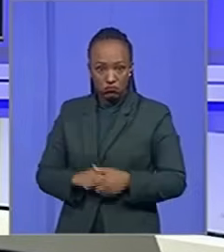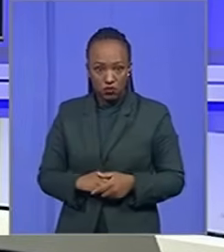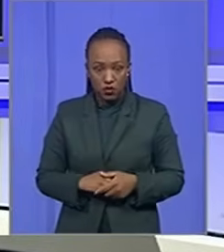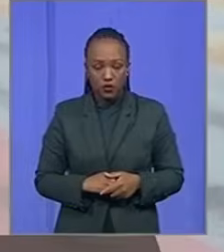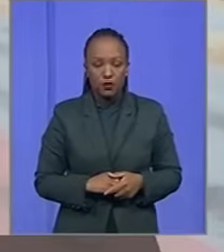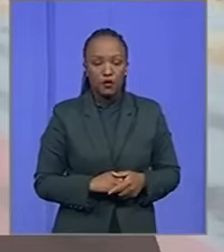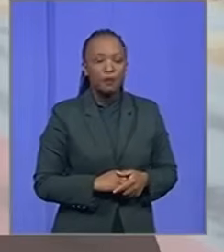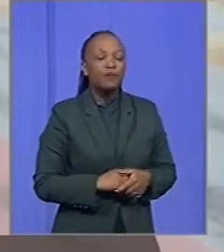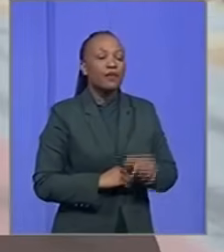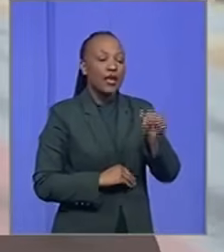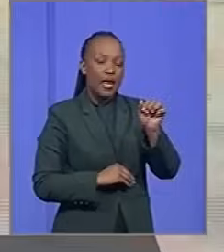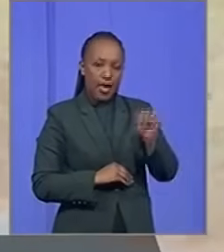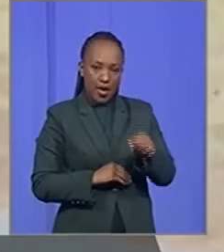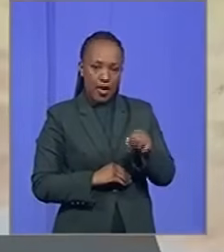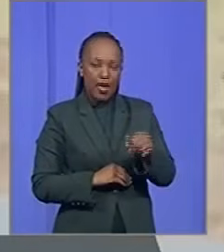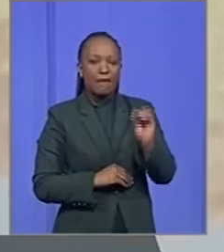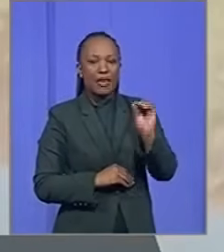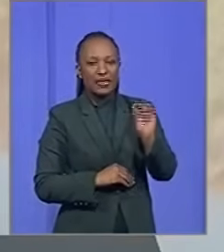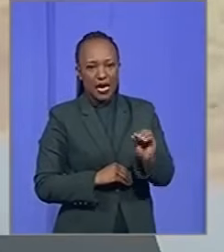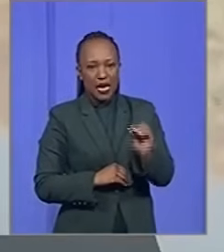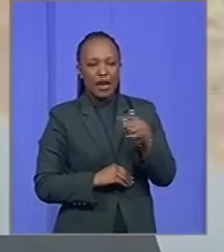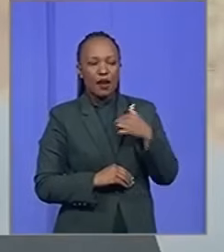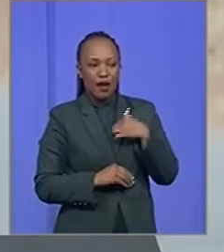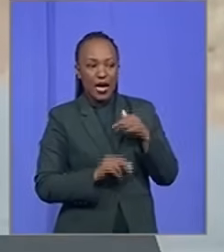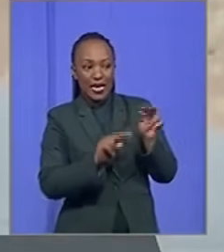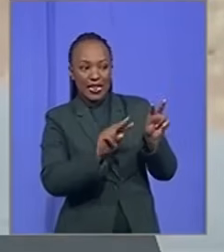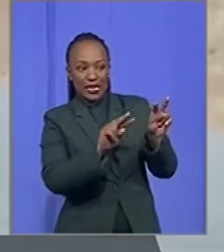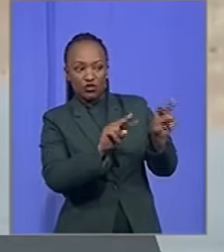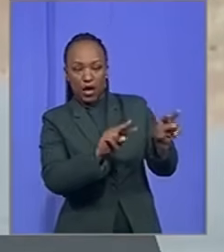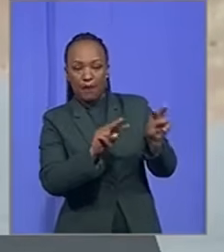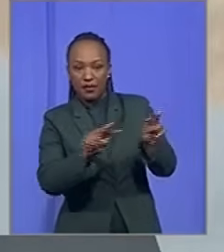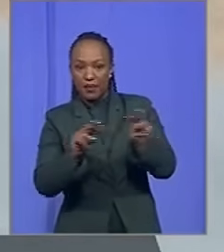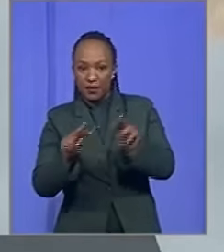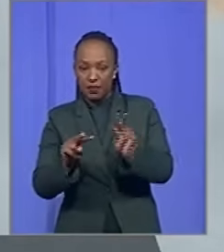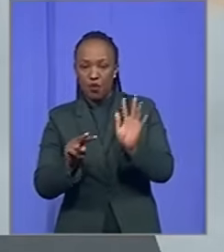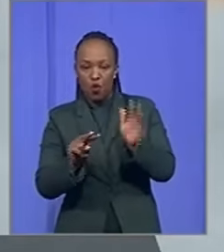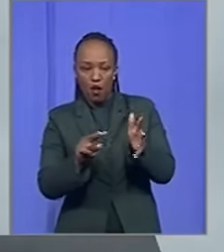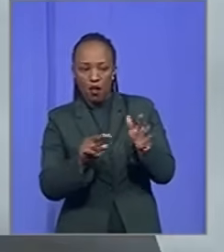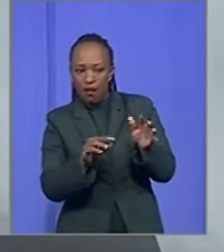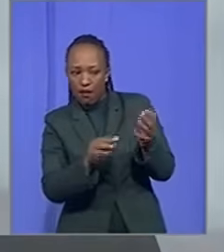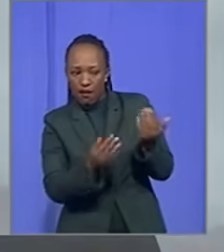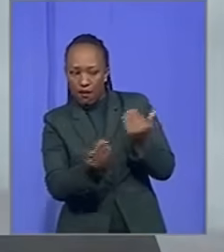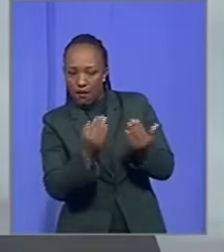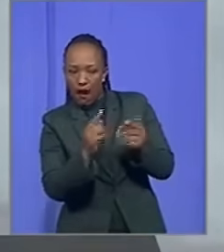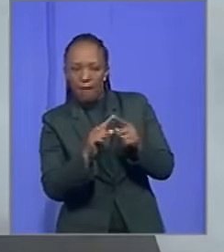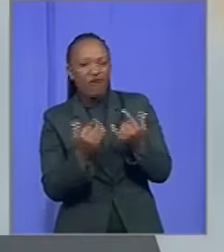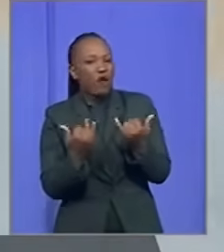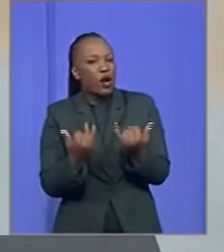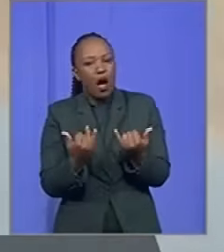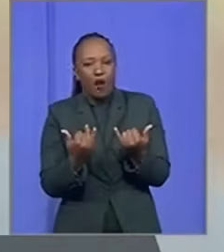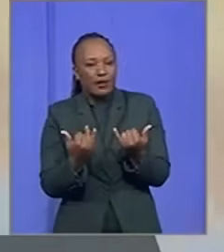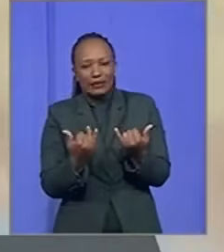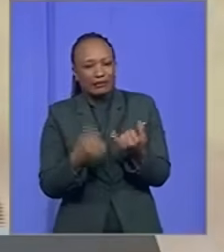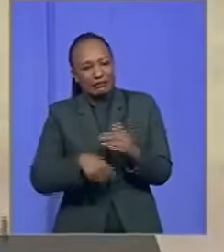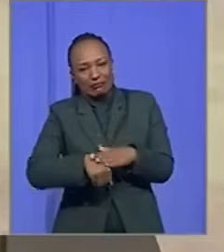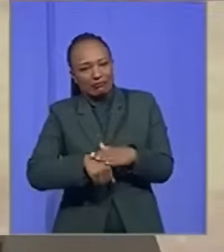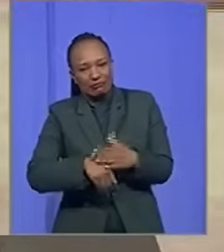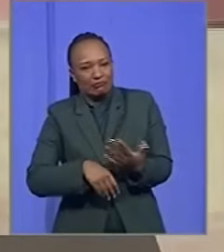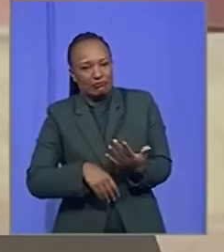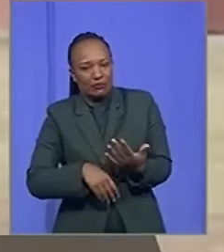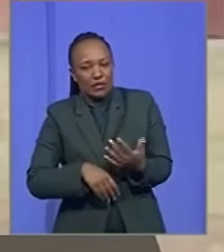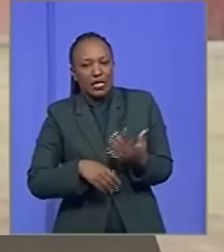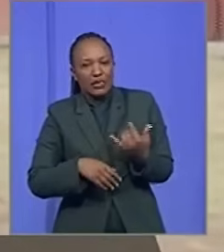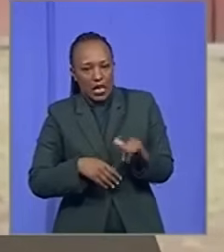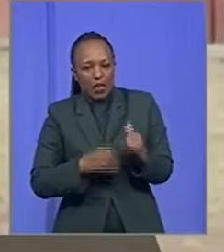Yeah, ba teng ba ile reng ke tla sheba hona ke a ke kgone hore ke shebe because ke santsane